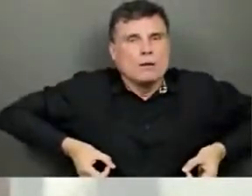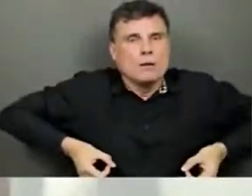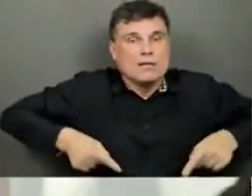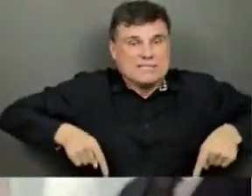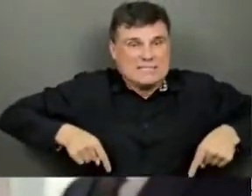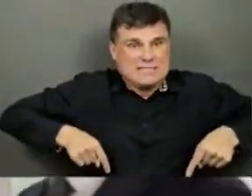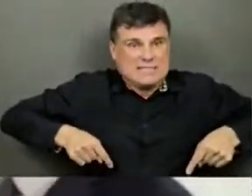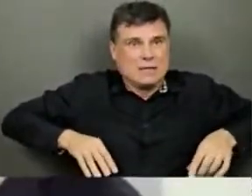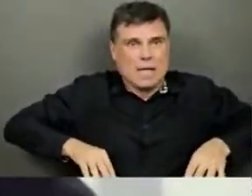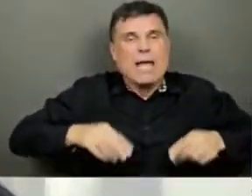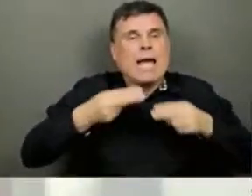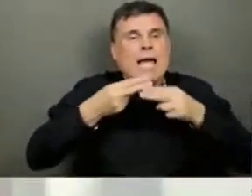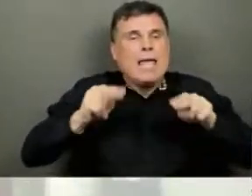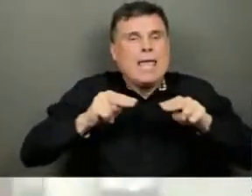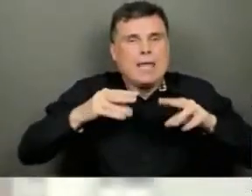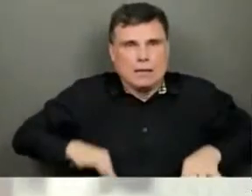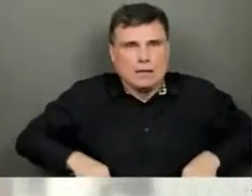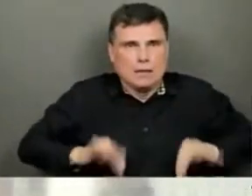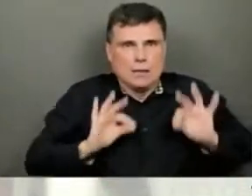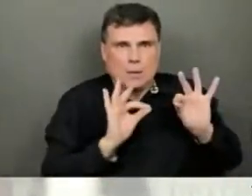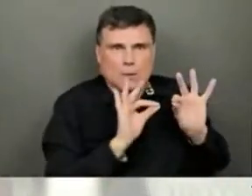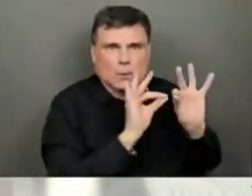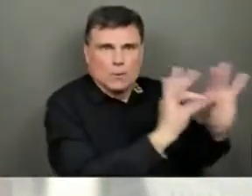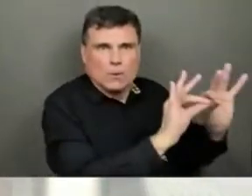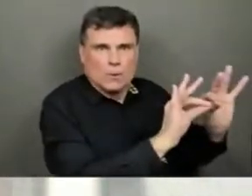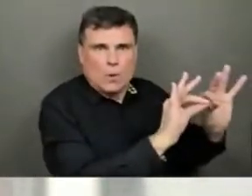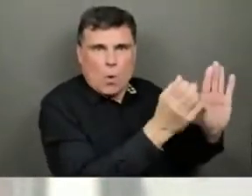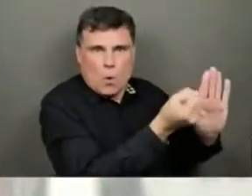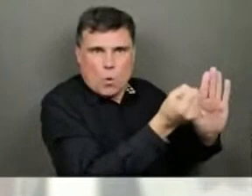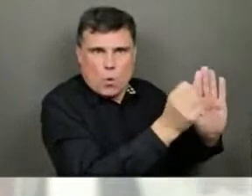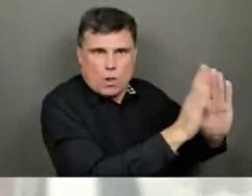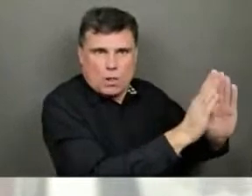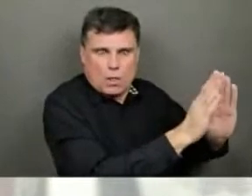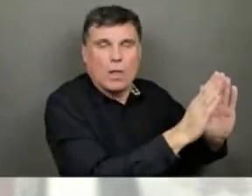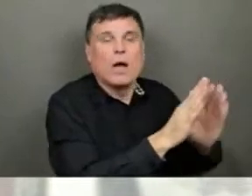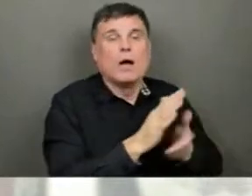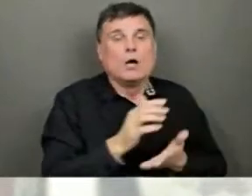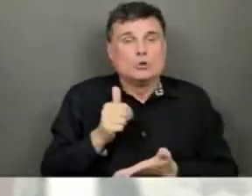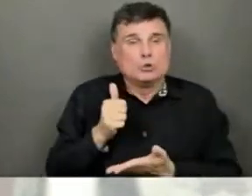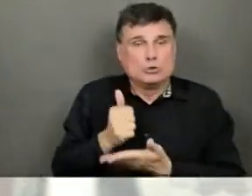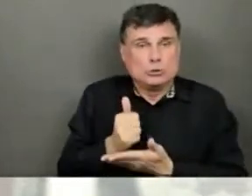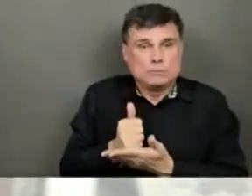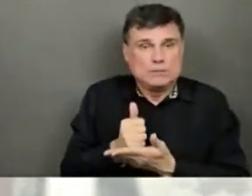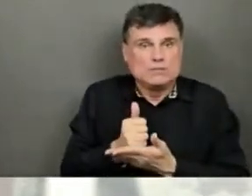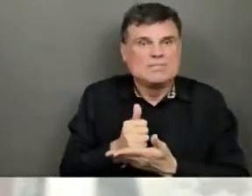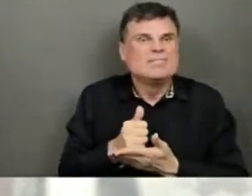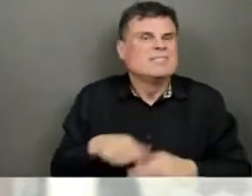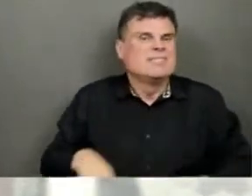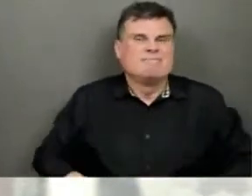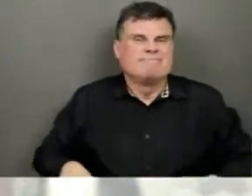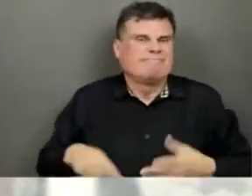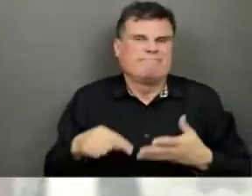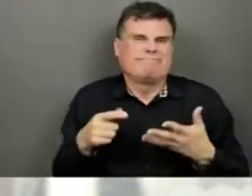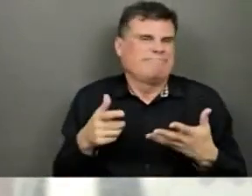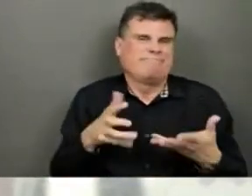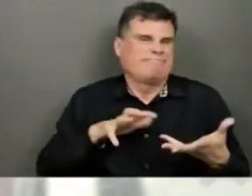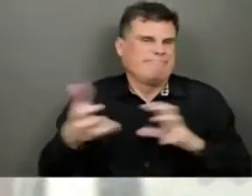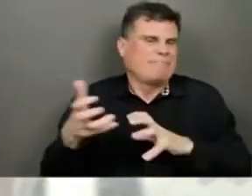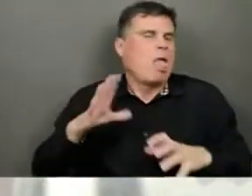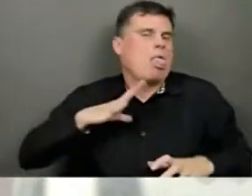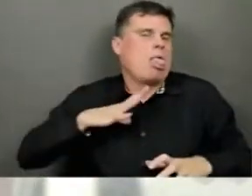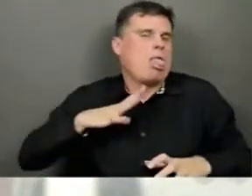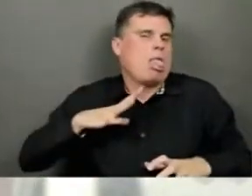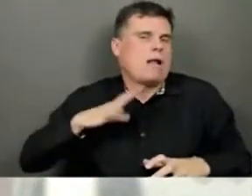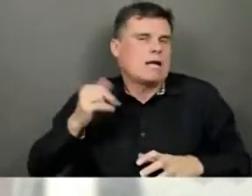would impede her ability for affect her fertility. And the stuff for this is not covered at all through MSP. And I'm